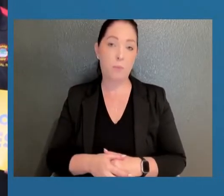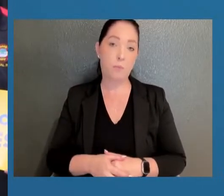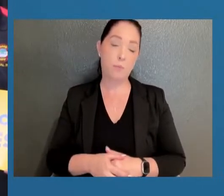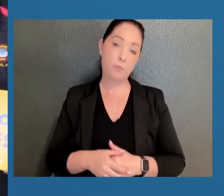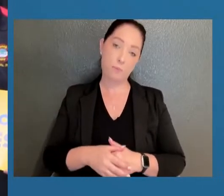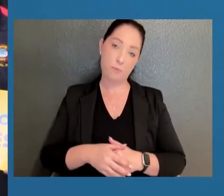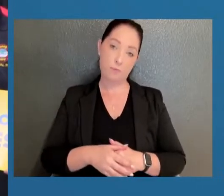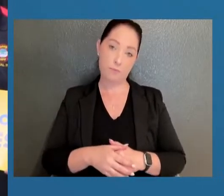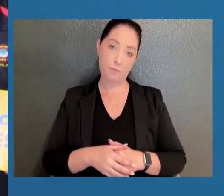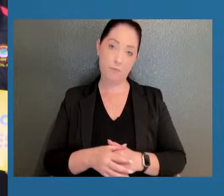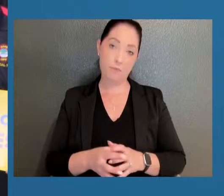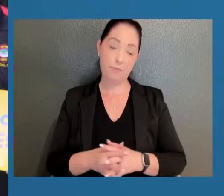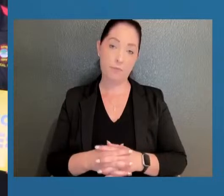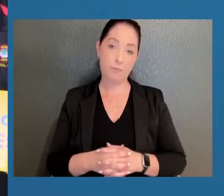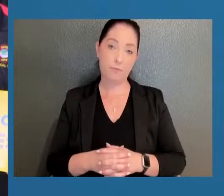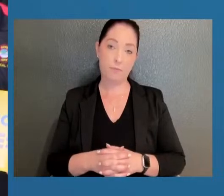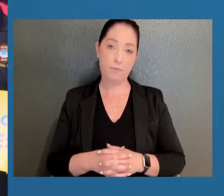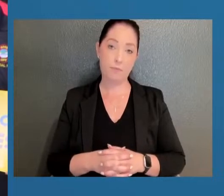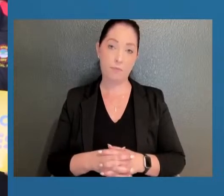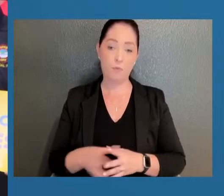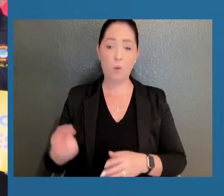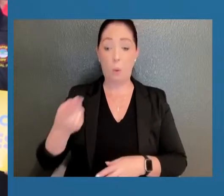when we were short of